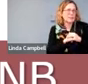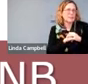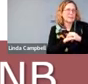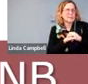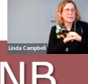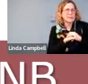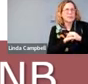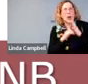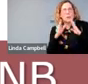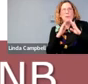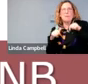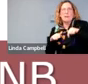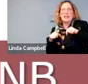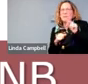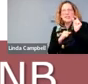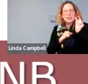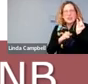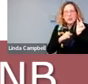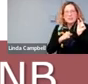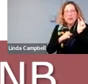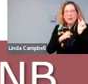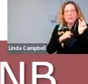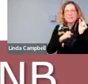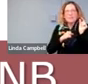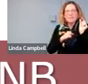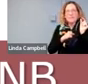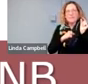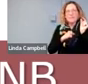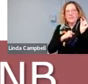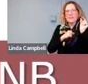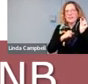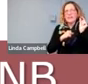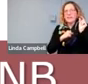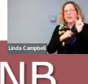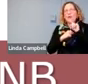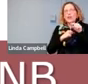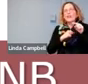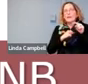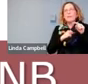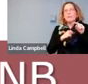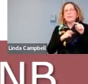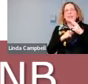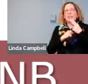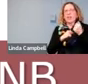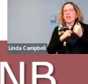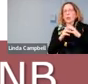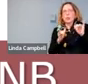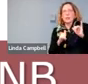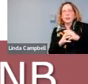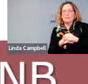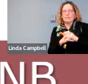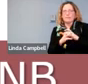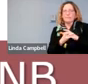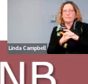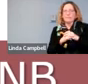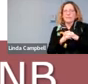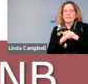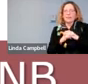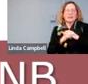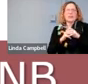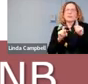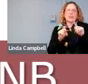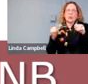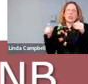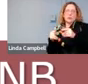our lab for experiments. And so I worry about them here because they're so small. You can actually order them. They're